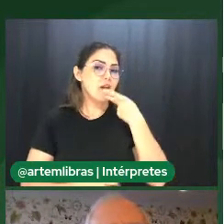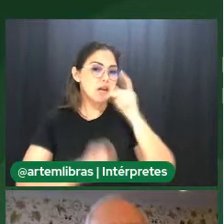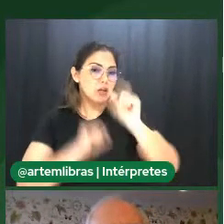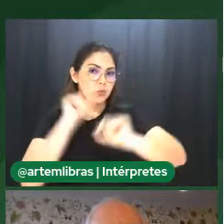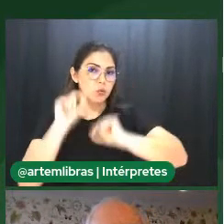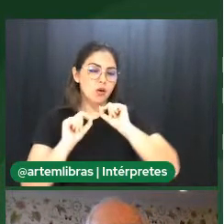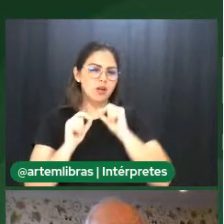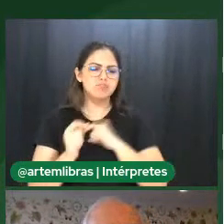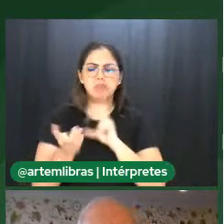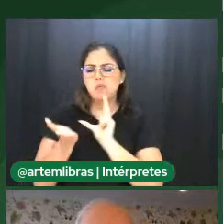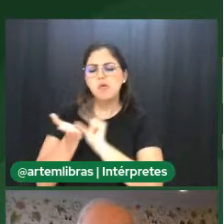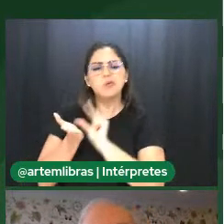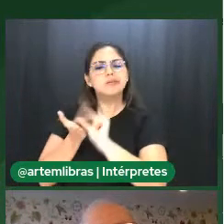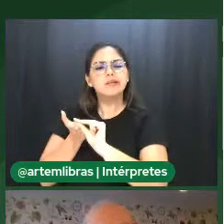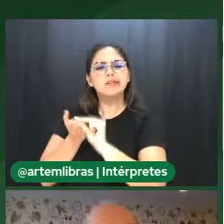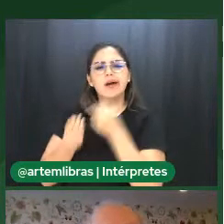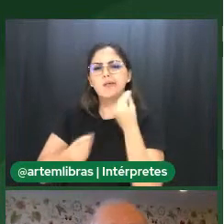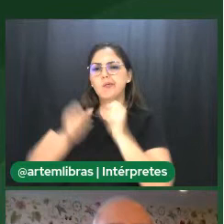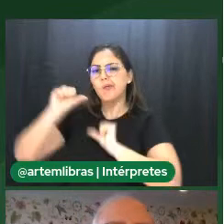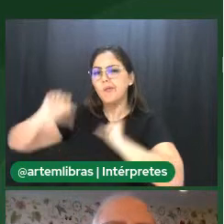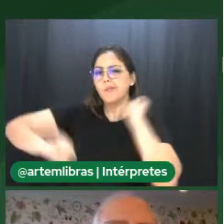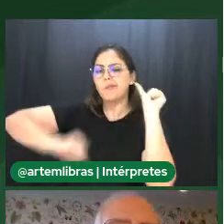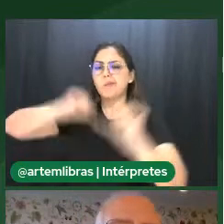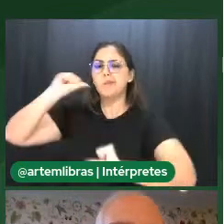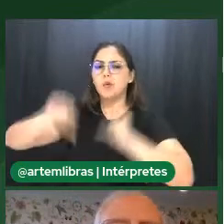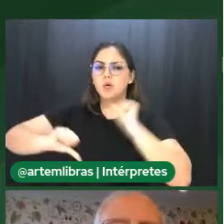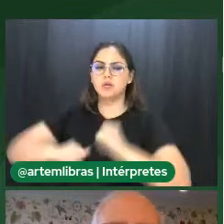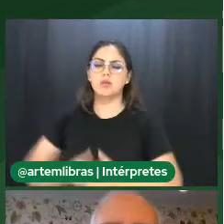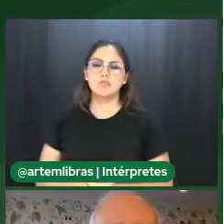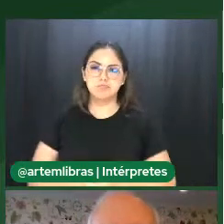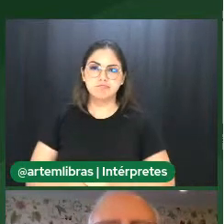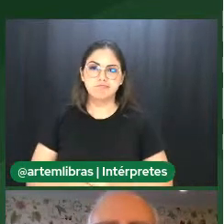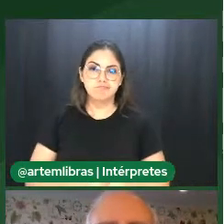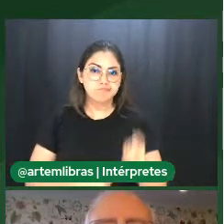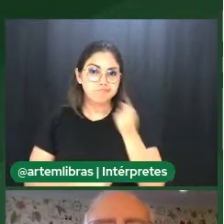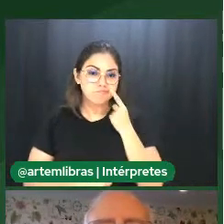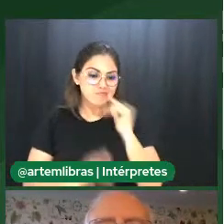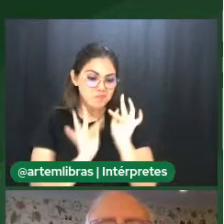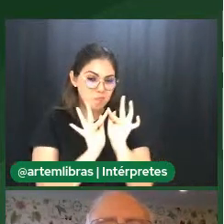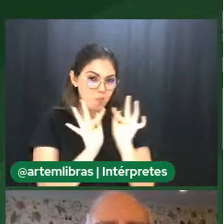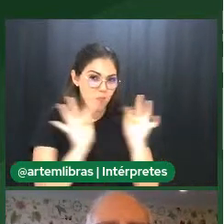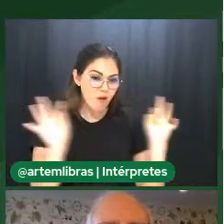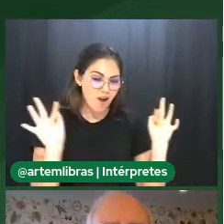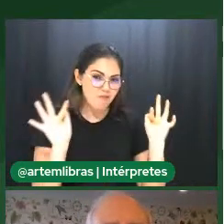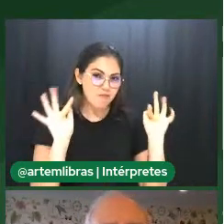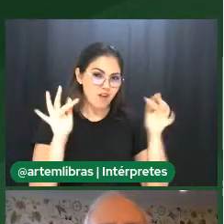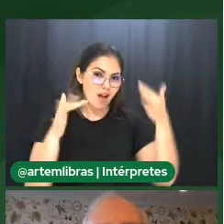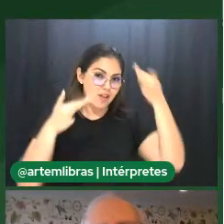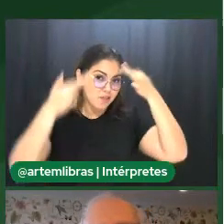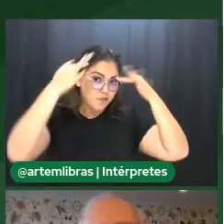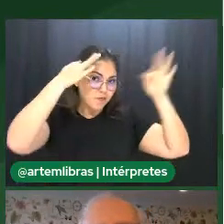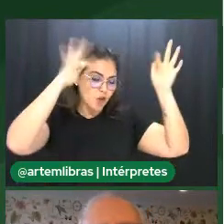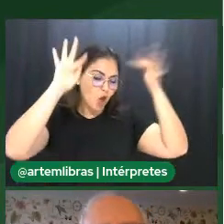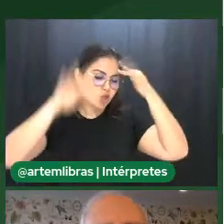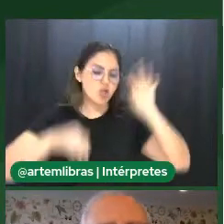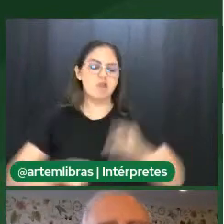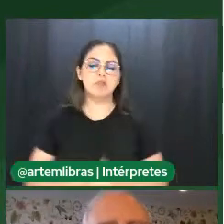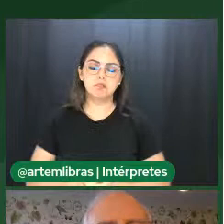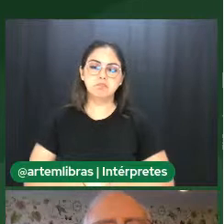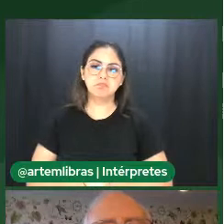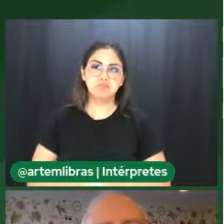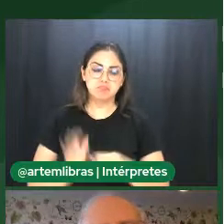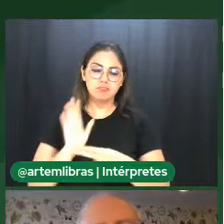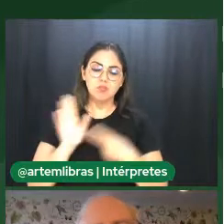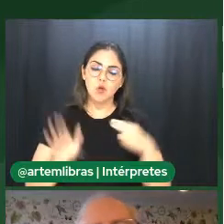philosophy. And I believe that robots are simply not people. Margaret Bowden said this, British